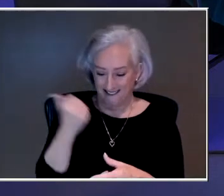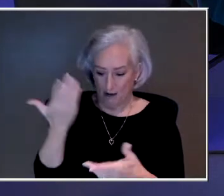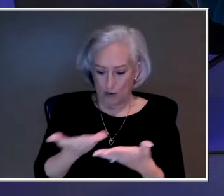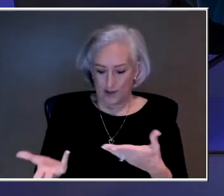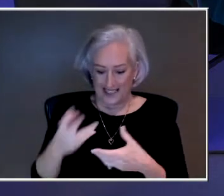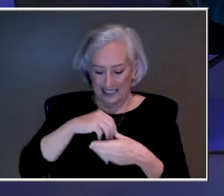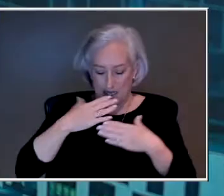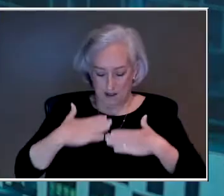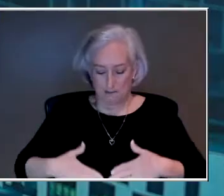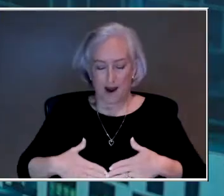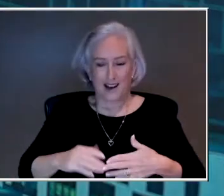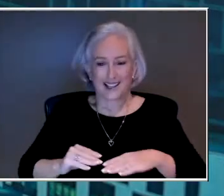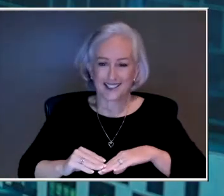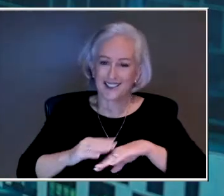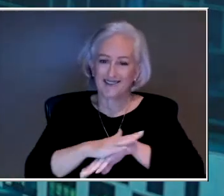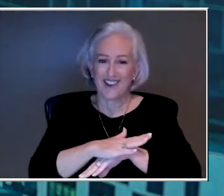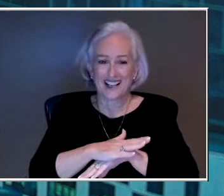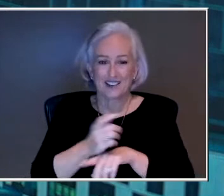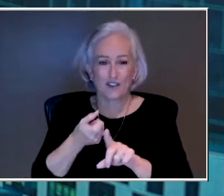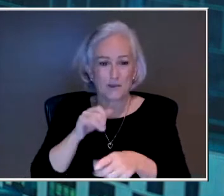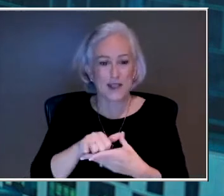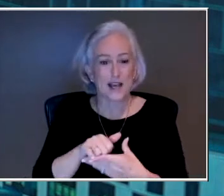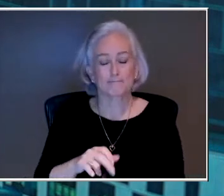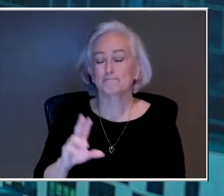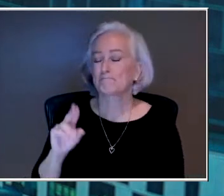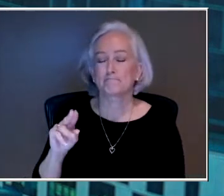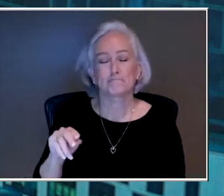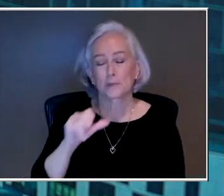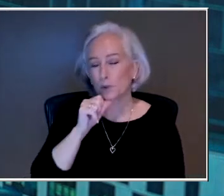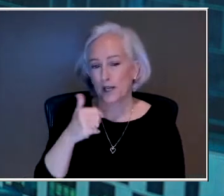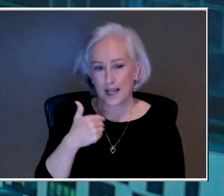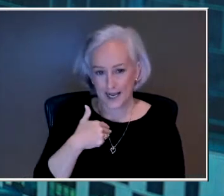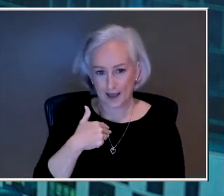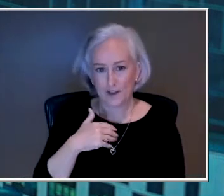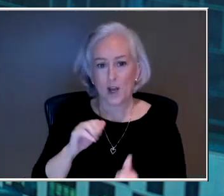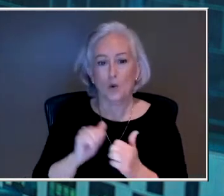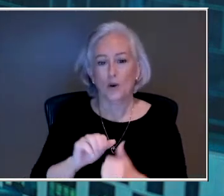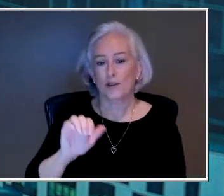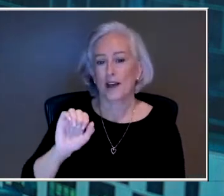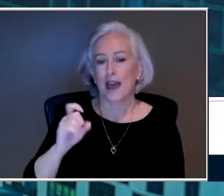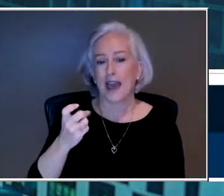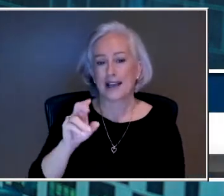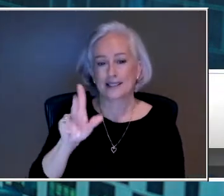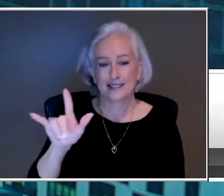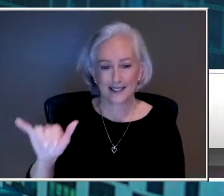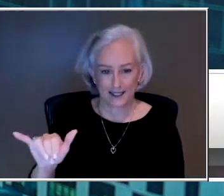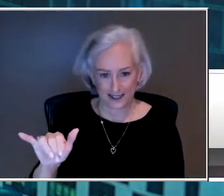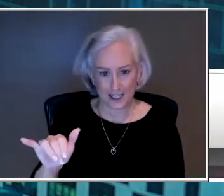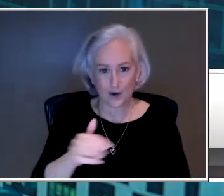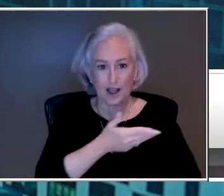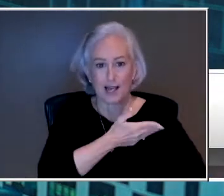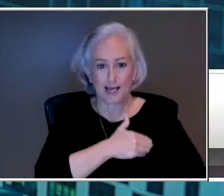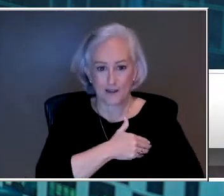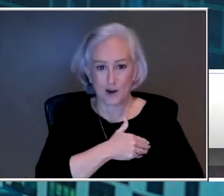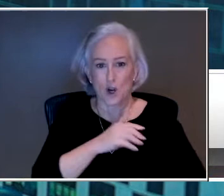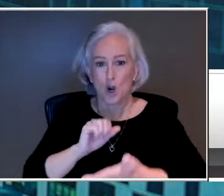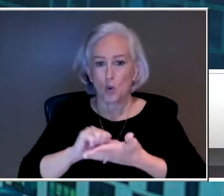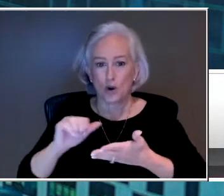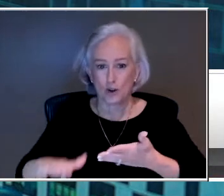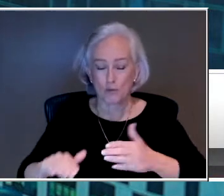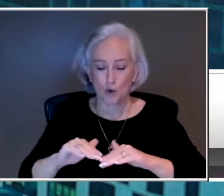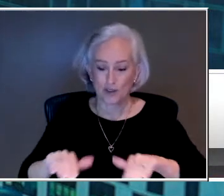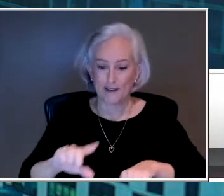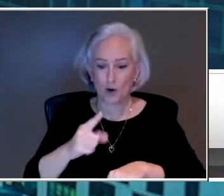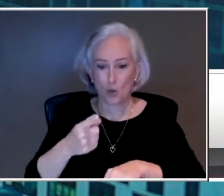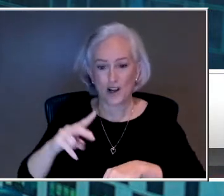we haven't seen issues with that. And honestly, with the axillary lymph node dissection, we're only removing a package that's called levels 1 and 2. So we're not removing the